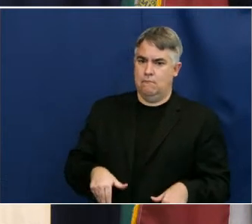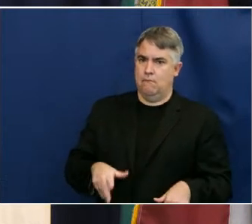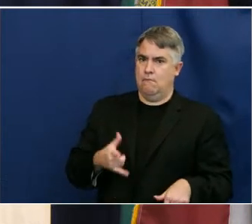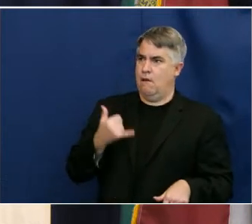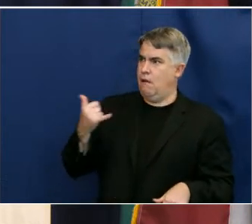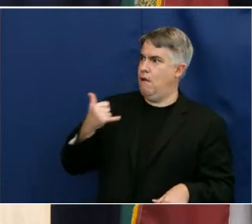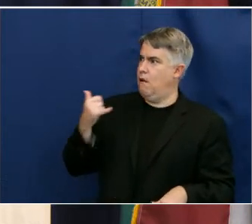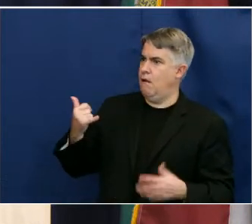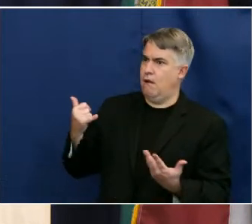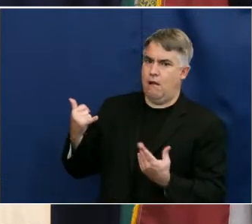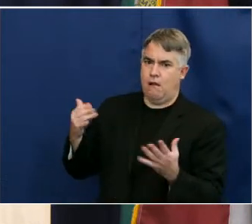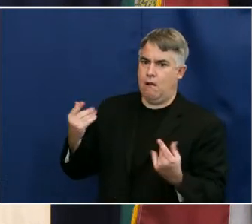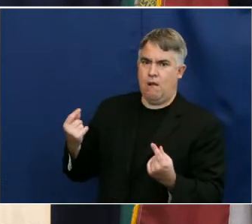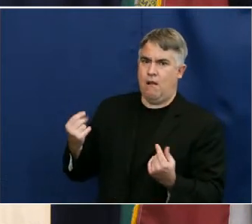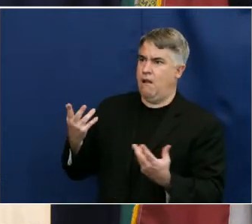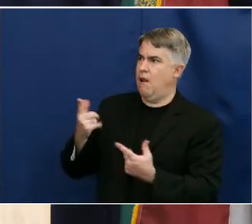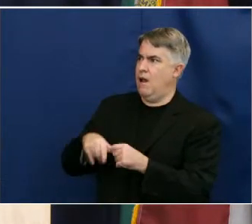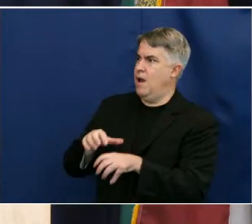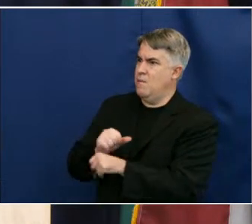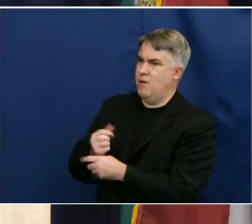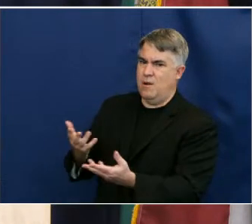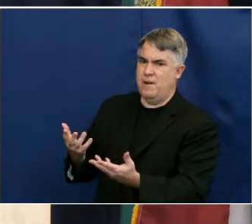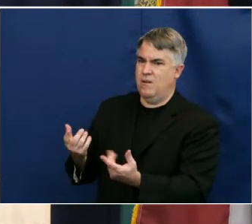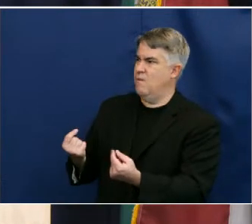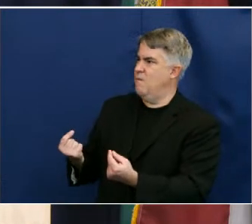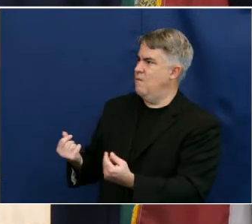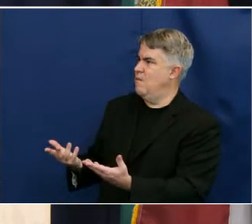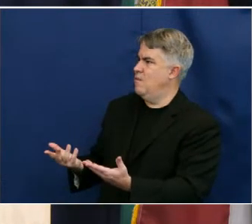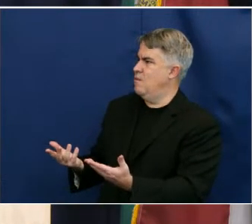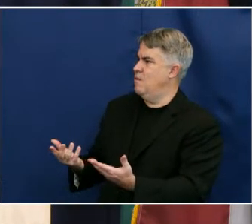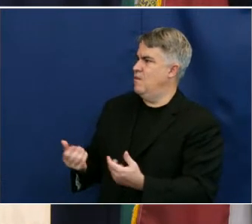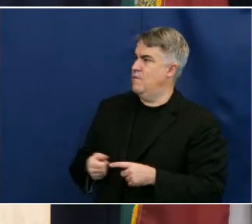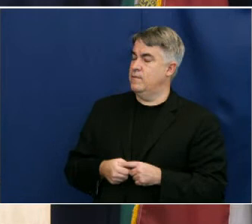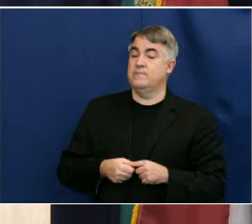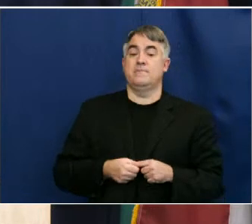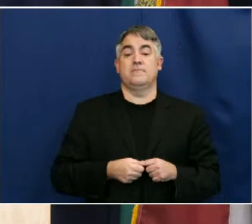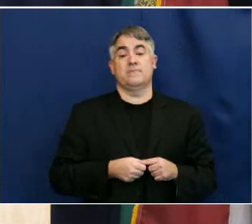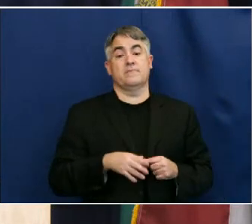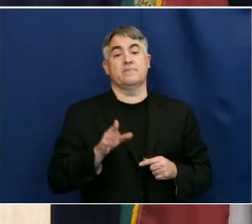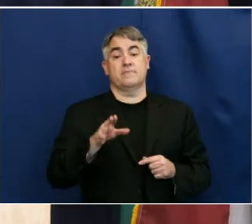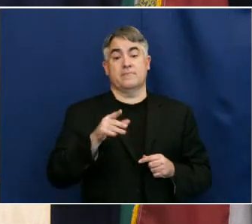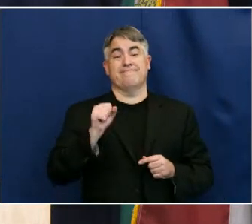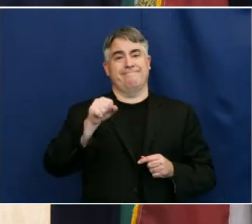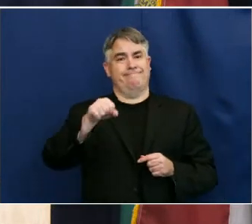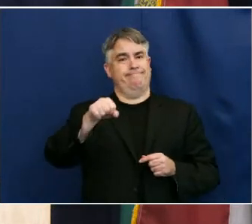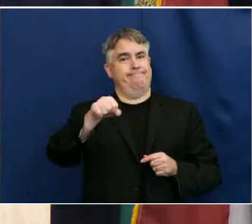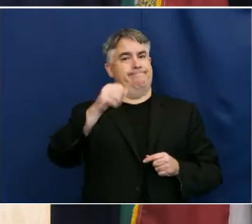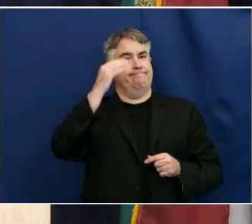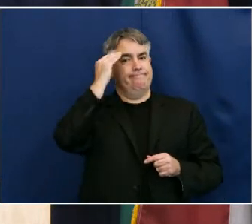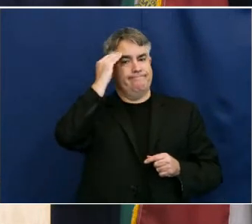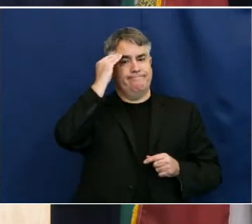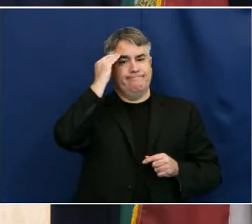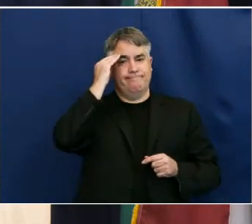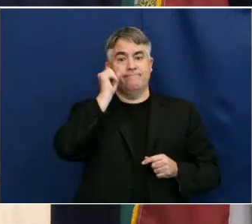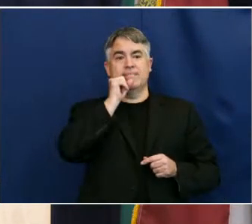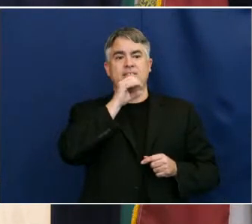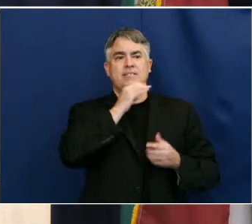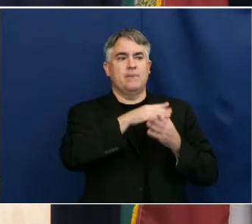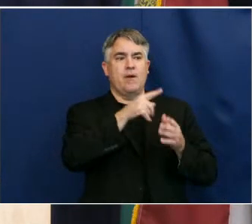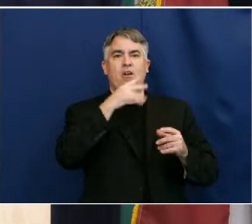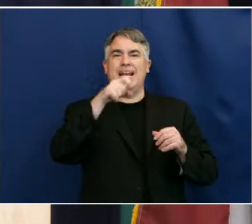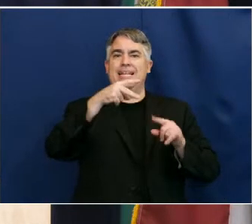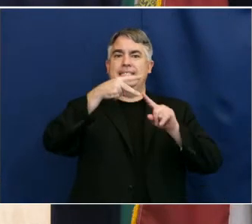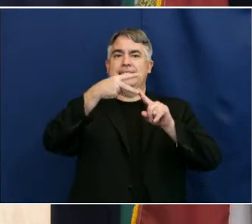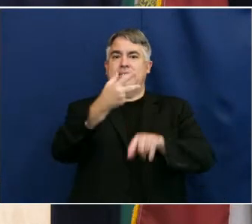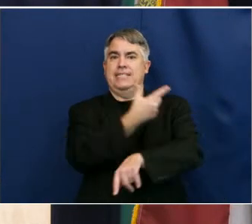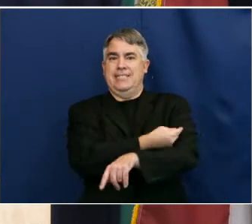advice for people who can't get their second dose within the suggested window? Yeah, I hear it from seniors. I hear it from one senior who I live